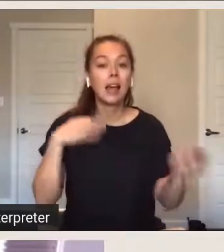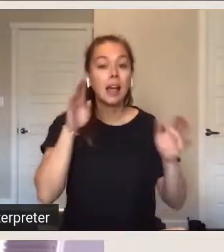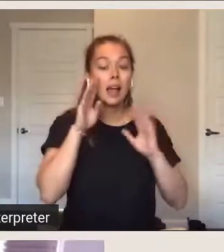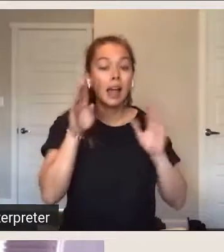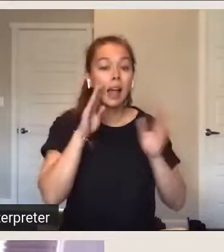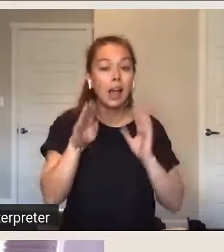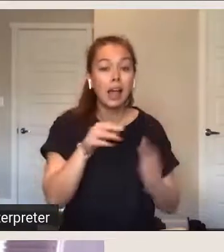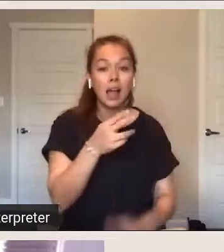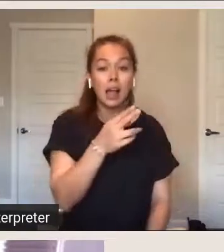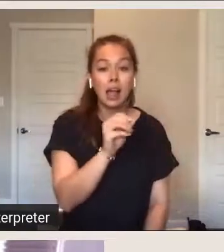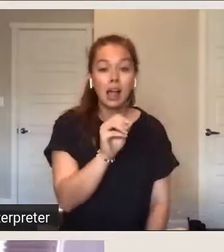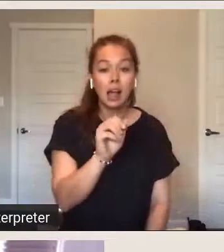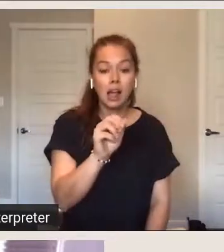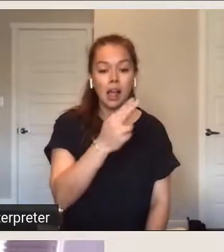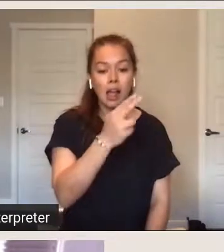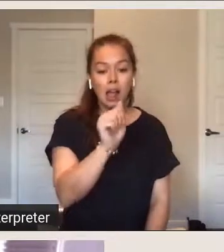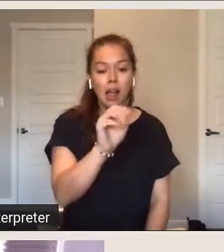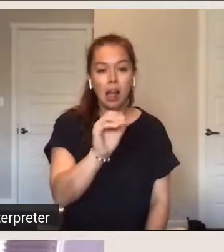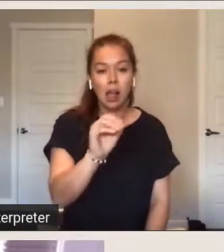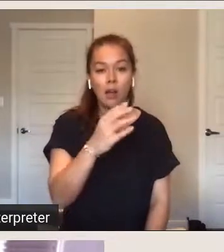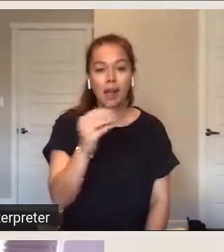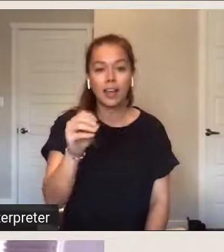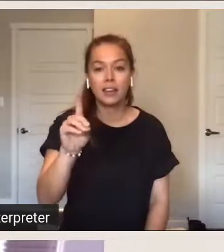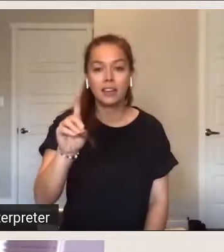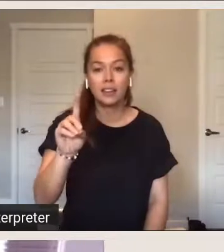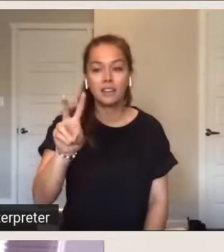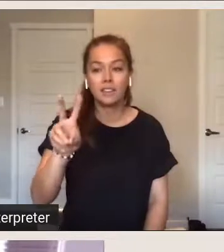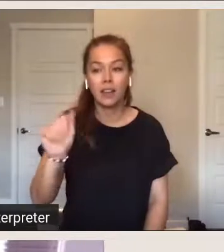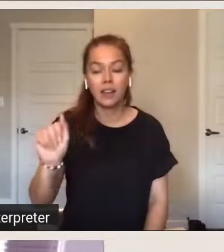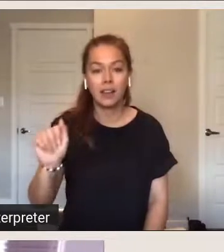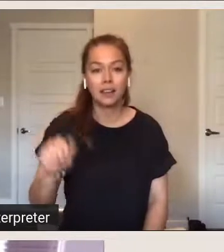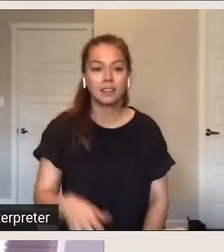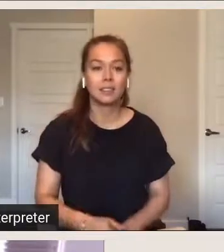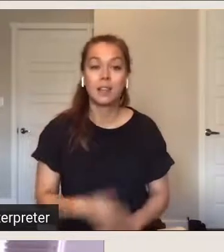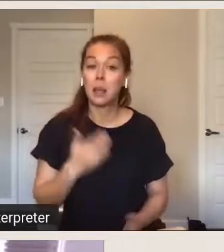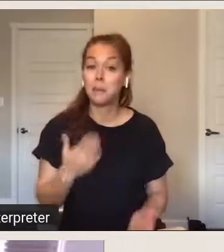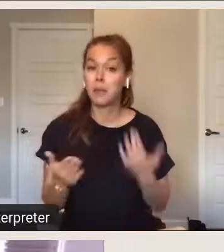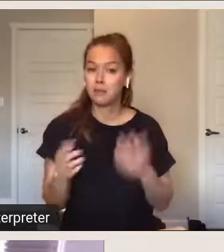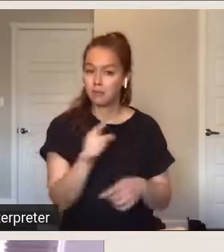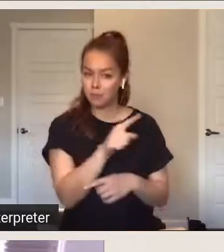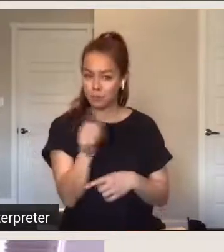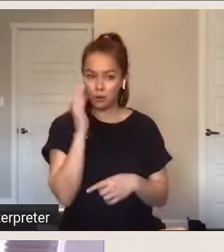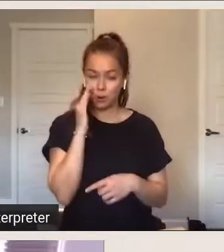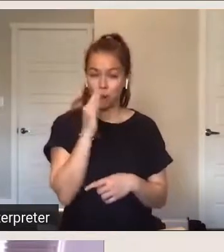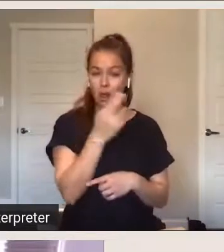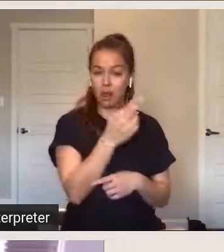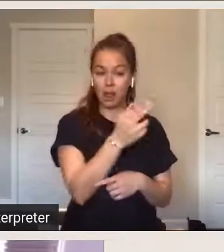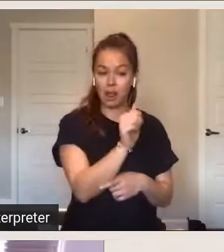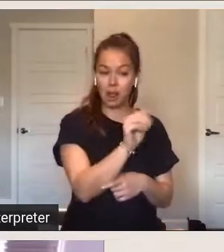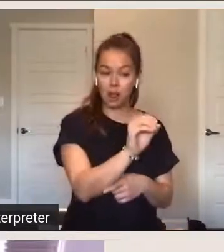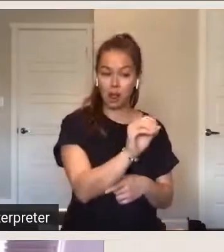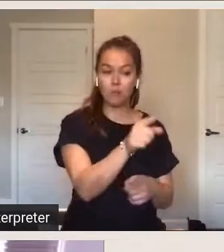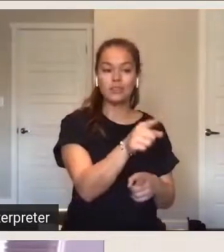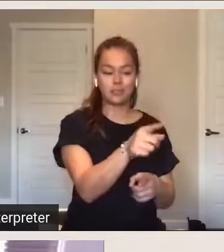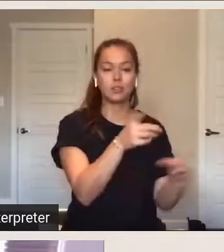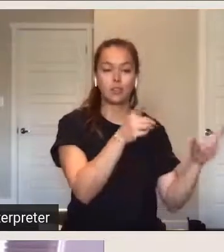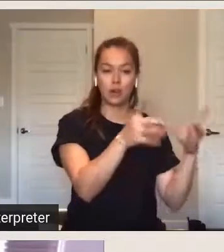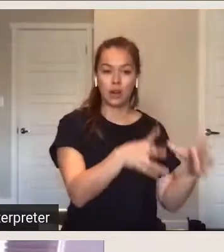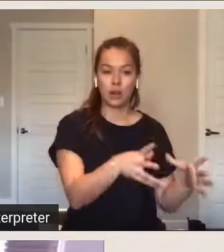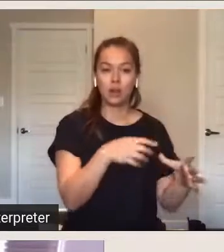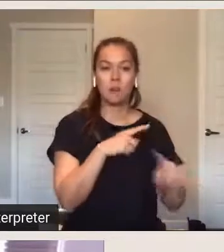Couple Portrait. And you may be feeling familiar because Diva is the star or the guest of the